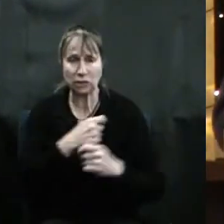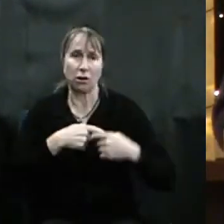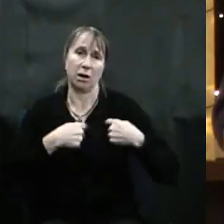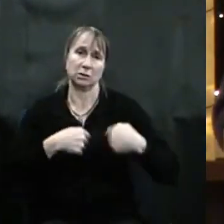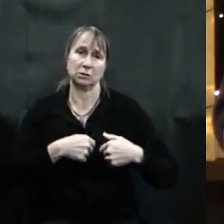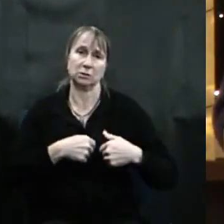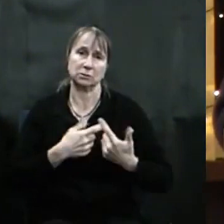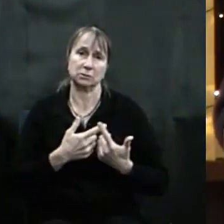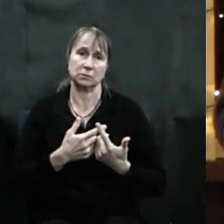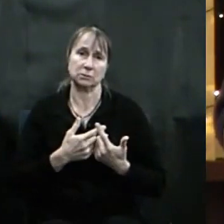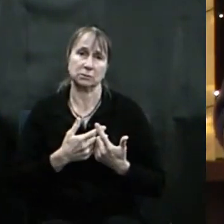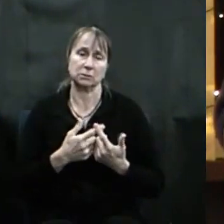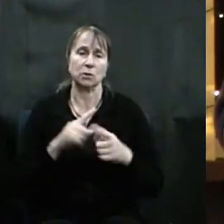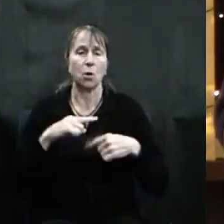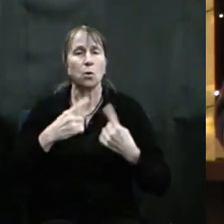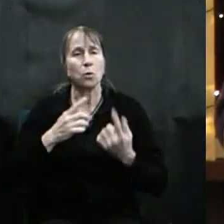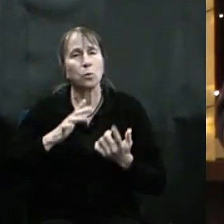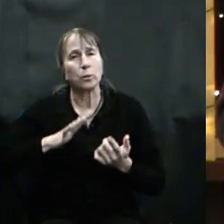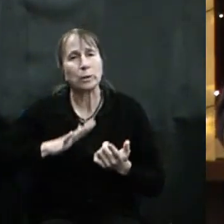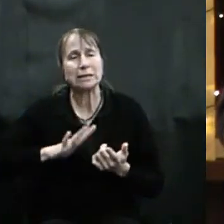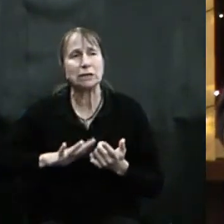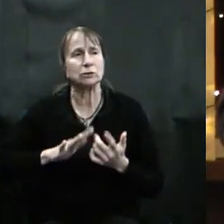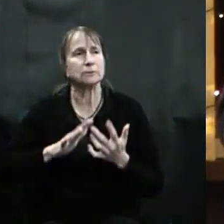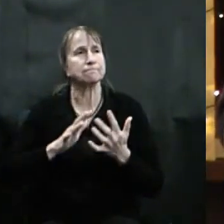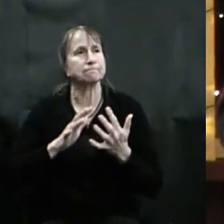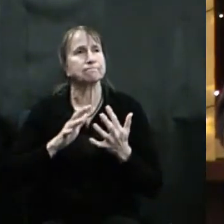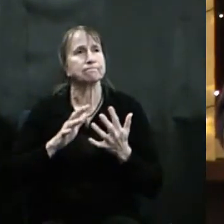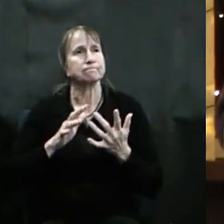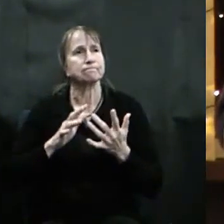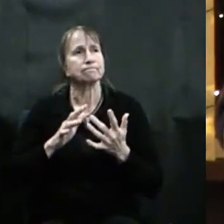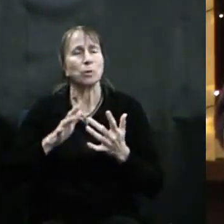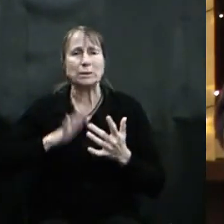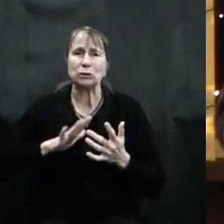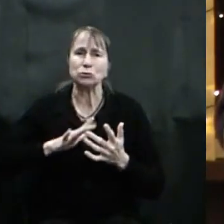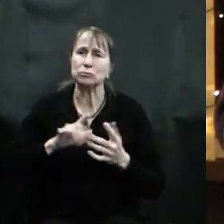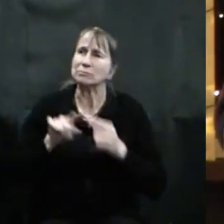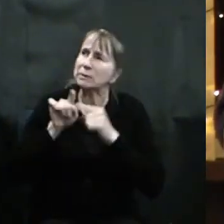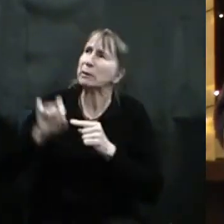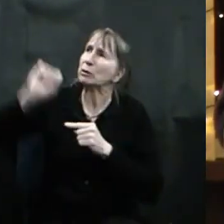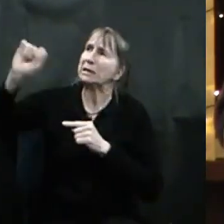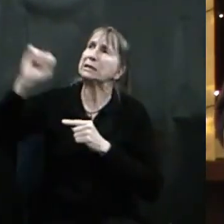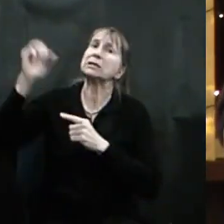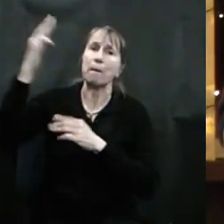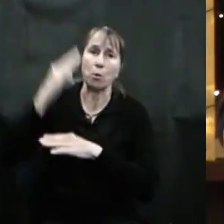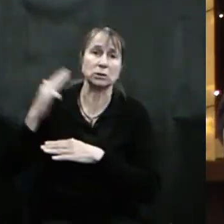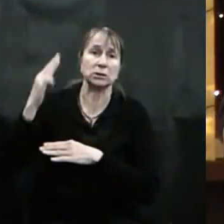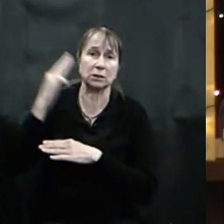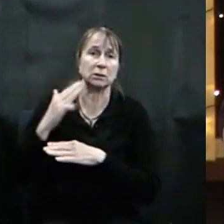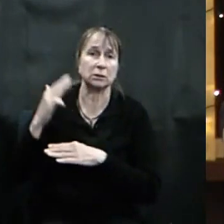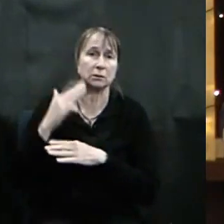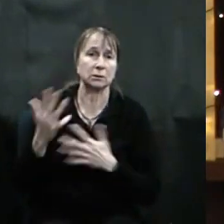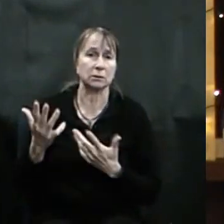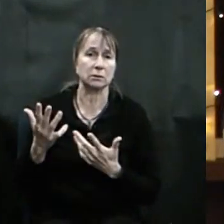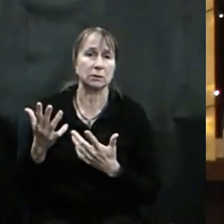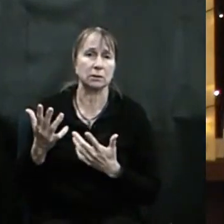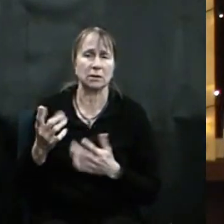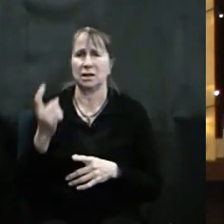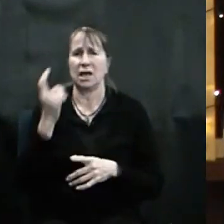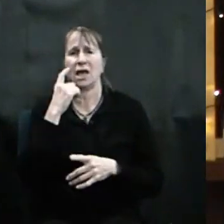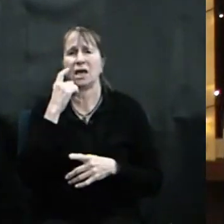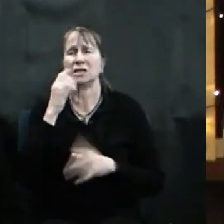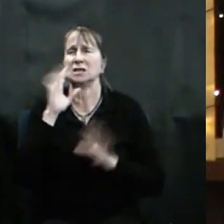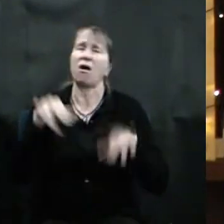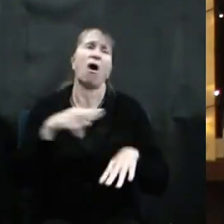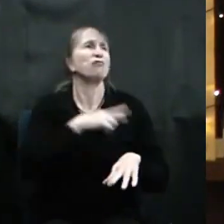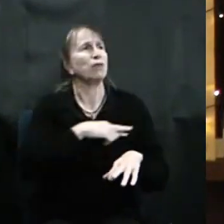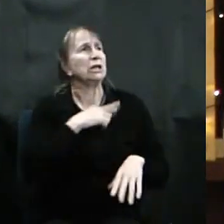depend on our body and soul on his mercy. How easily we can have religious practices,